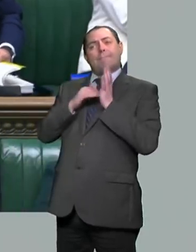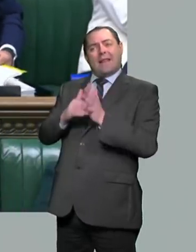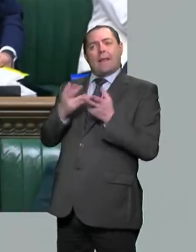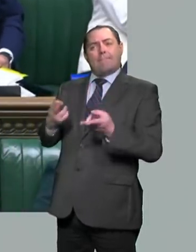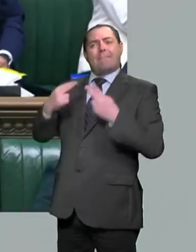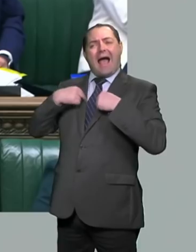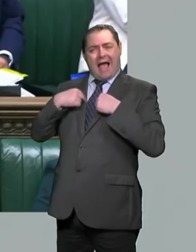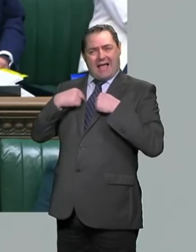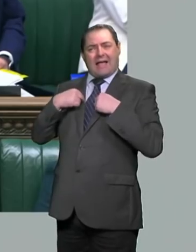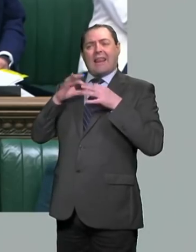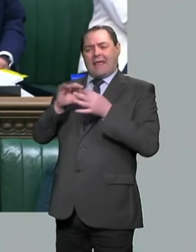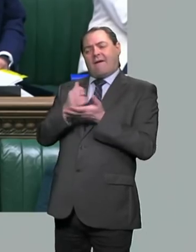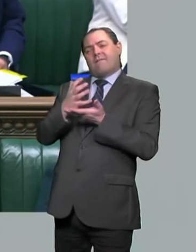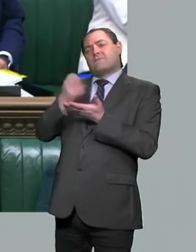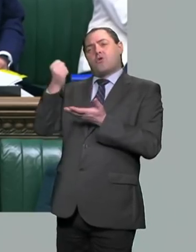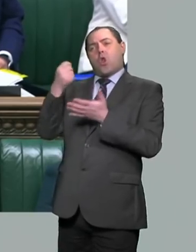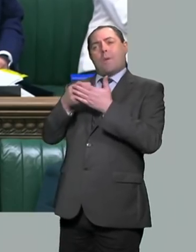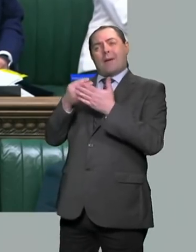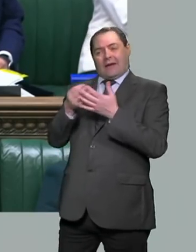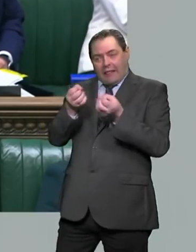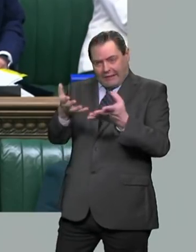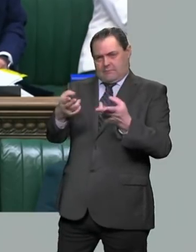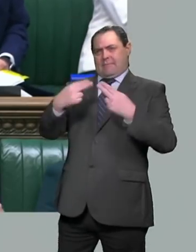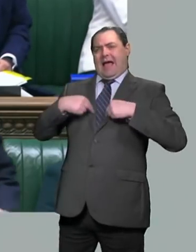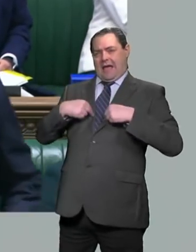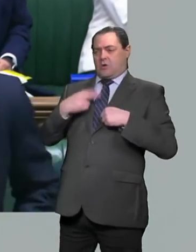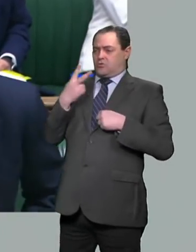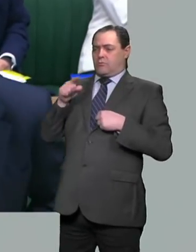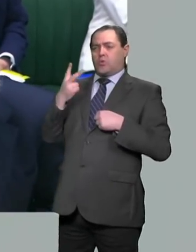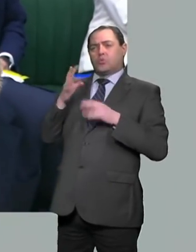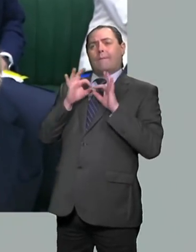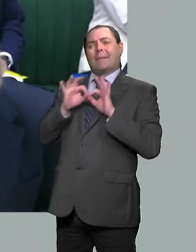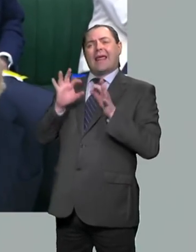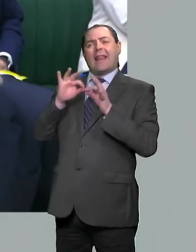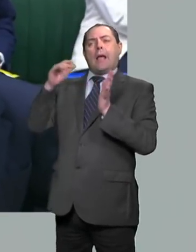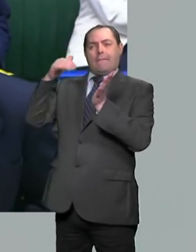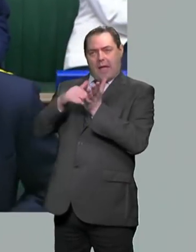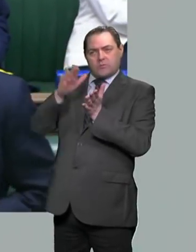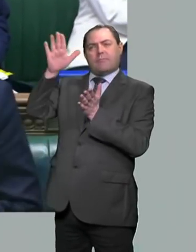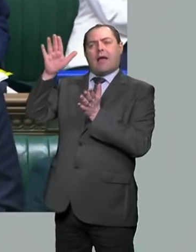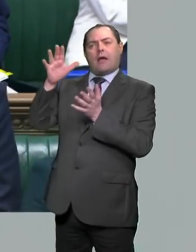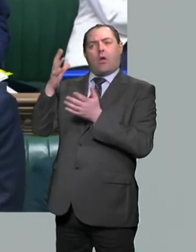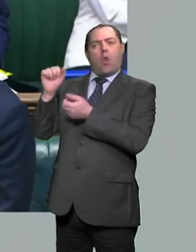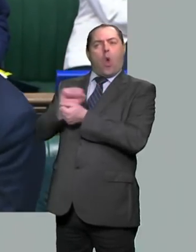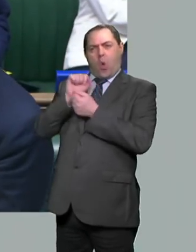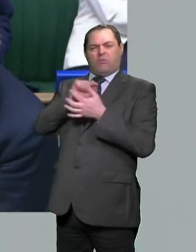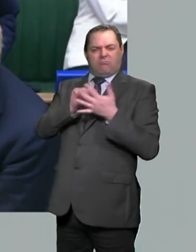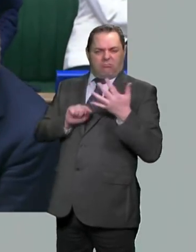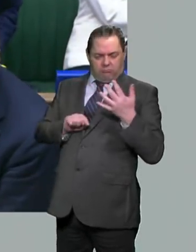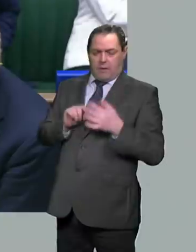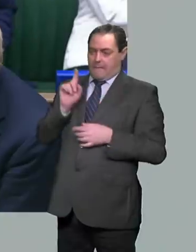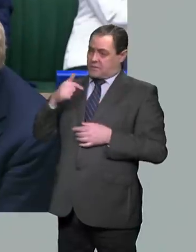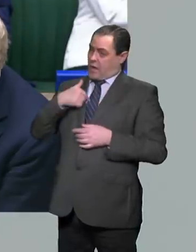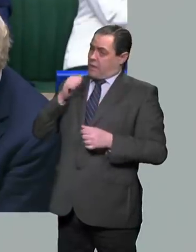in lost furlough money, Mr. Speaker, £2.2 billion that was stolen in bounce-back loans, and we will go on. But I have to tell you, Mr. Speaker, that